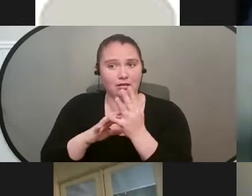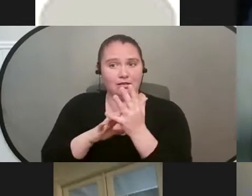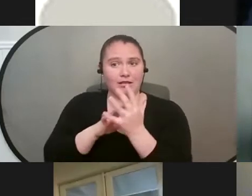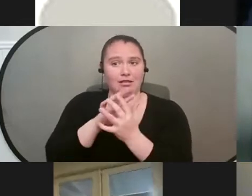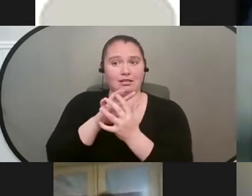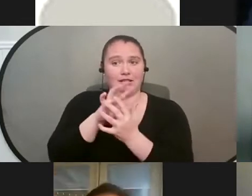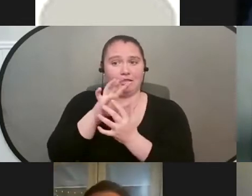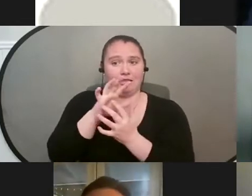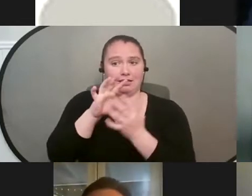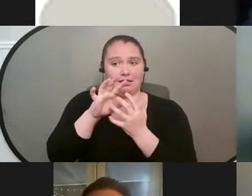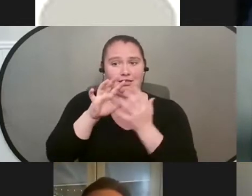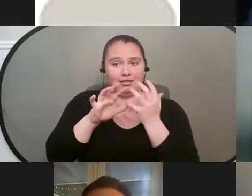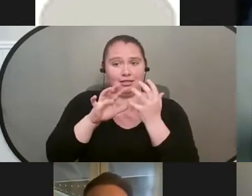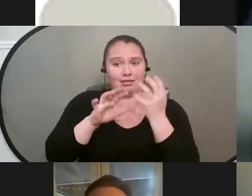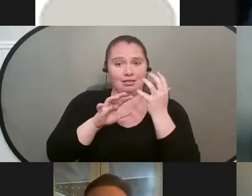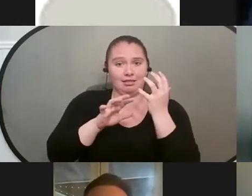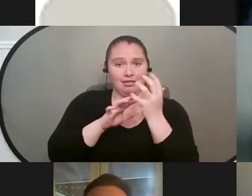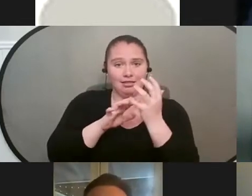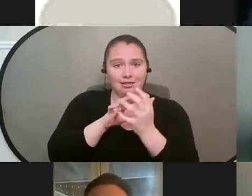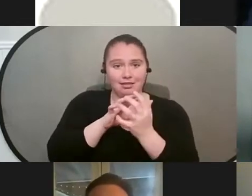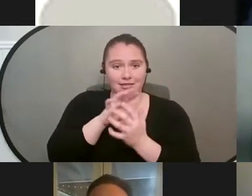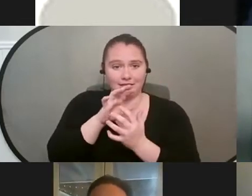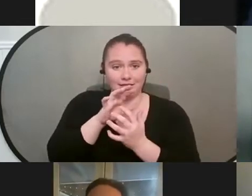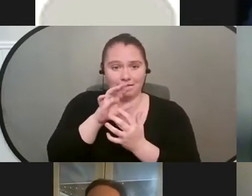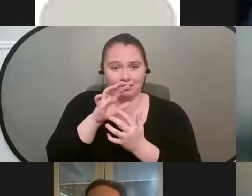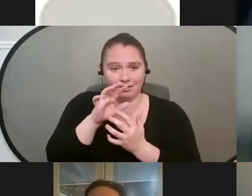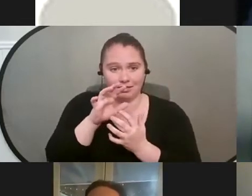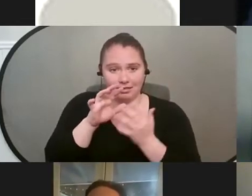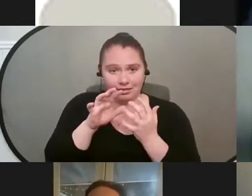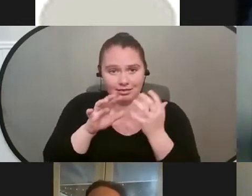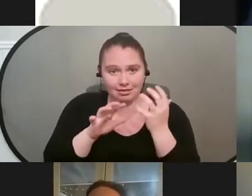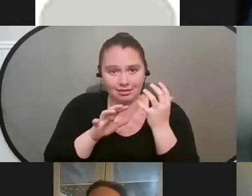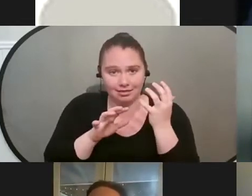Providence Heights, they need